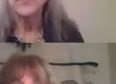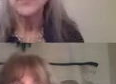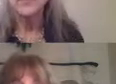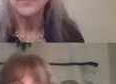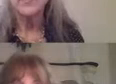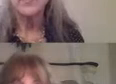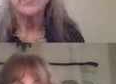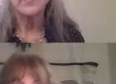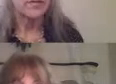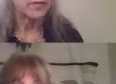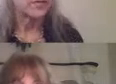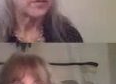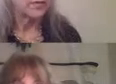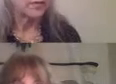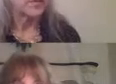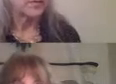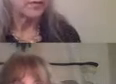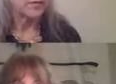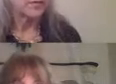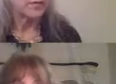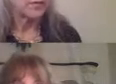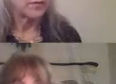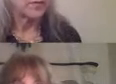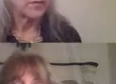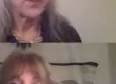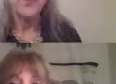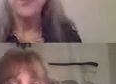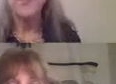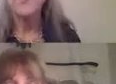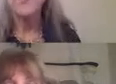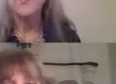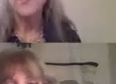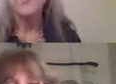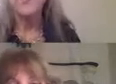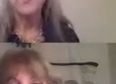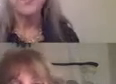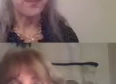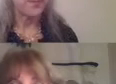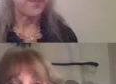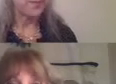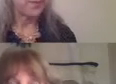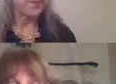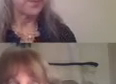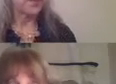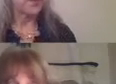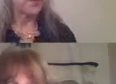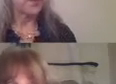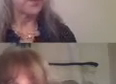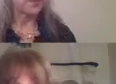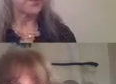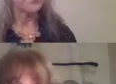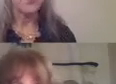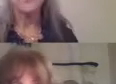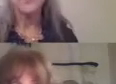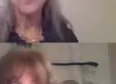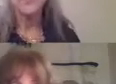is original and authentic, much like the costumes I think that Janet's going to talk about in a little while. These are true works of art